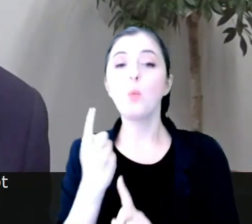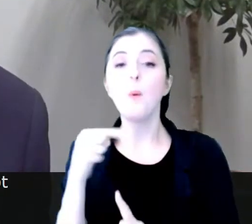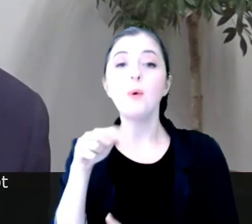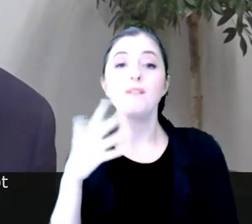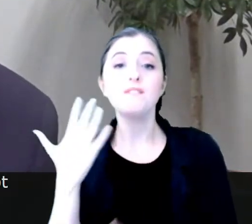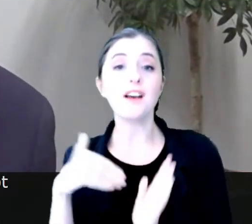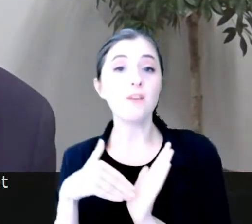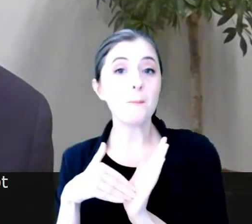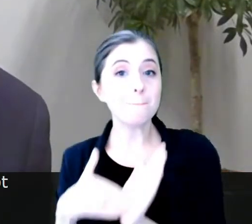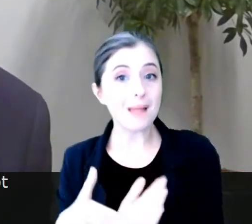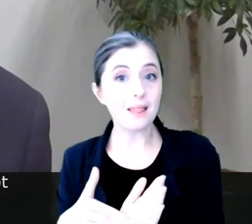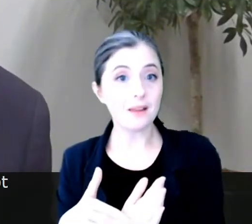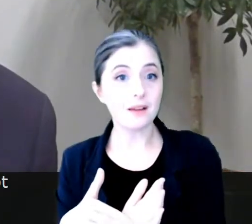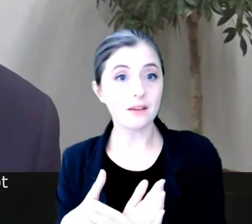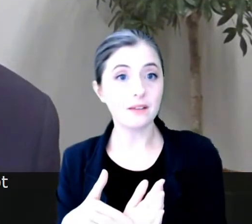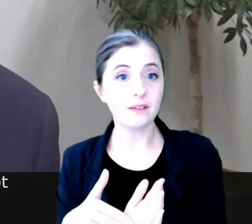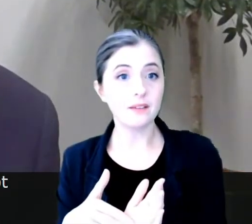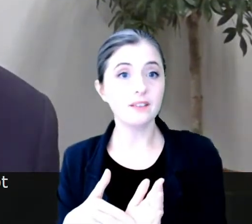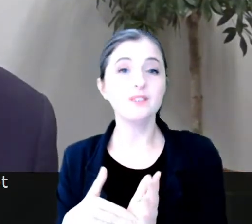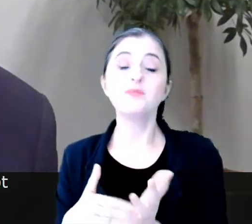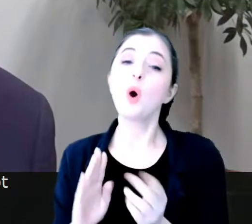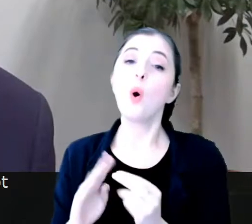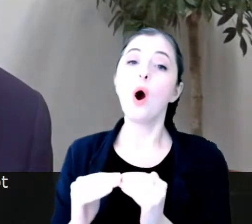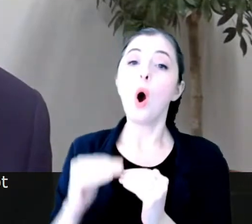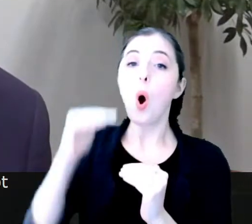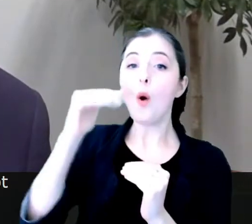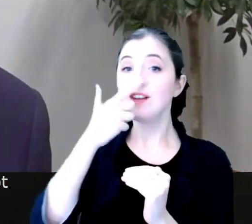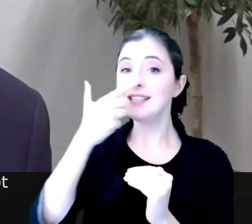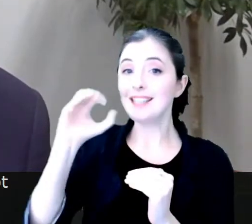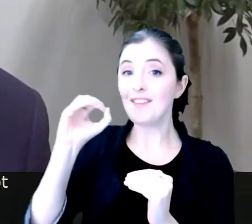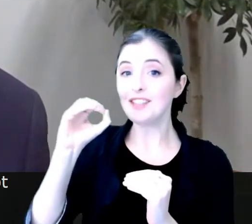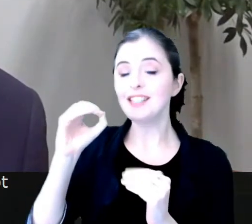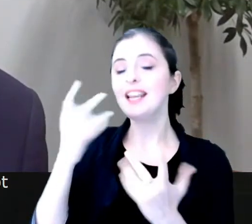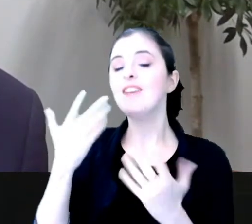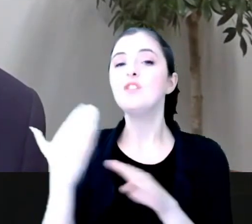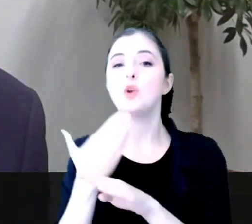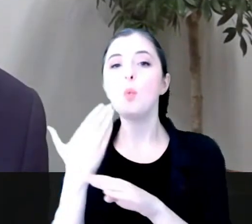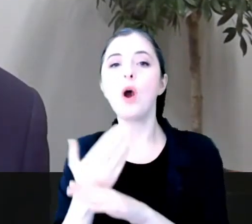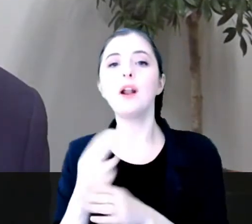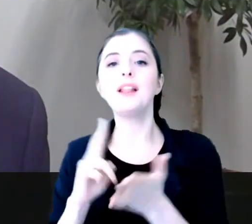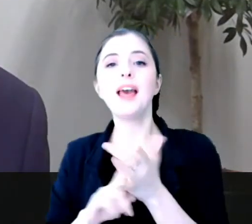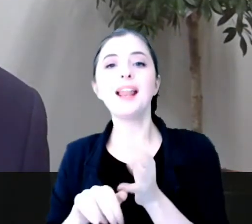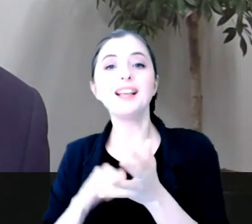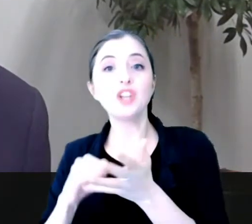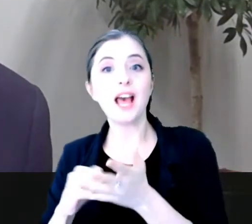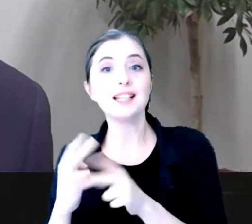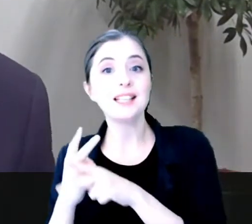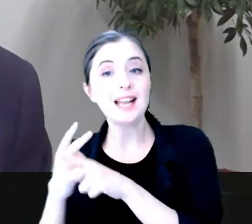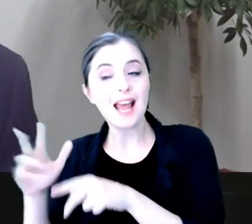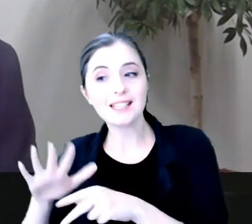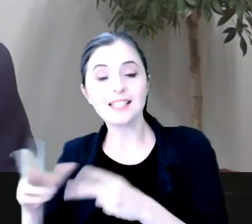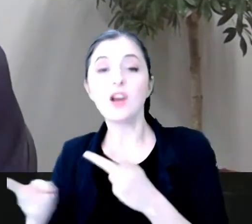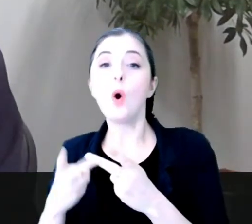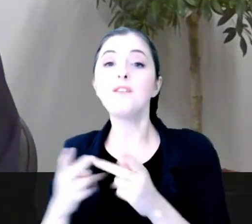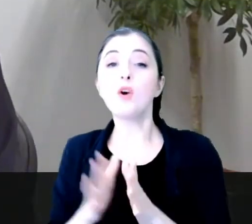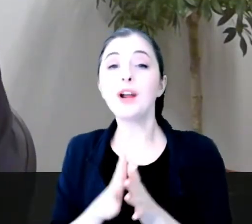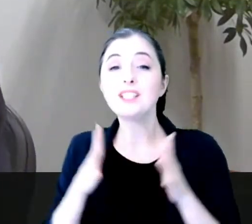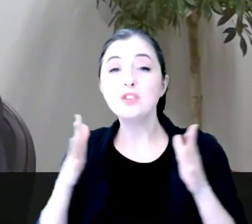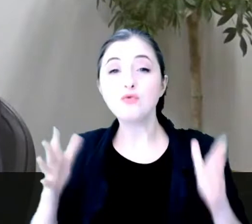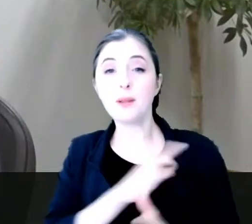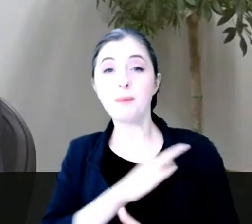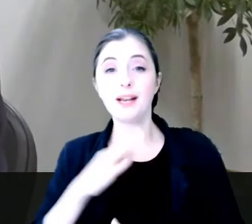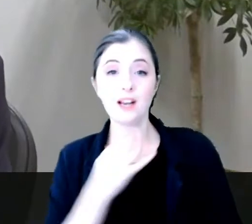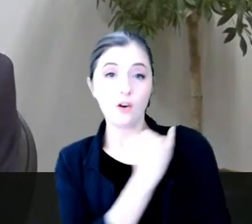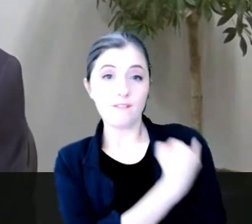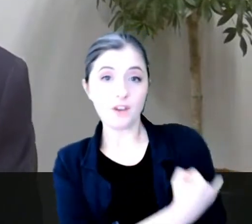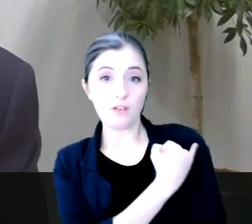your spot on those above the age of 70, those who work in the NHS care sector, and those who are clinically extremely vulnerable. Because of our population being